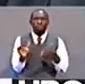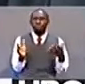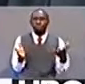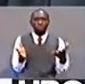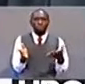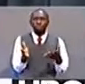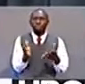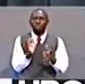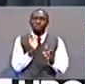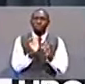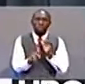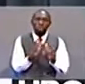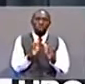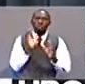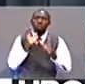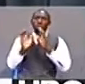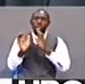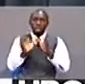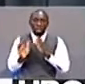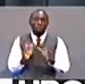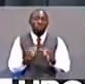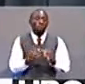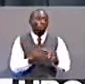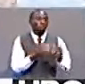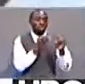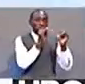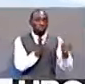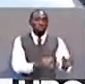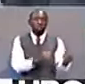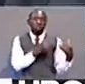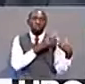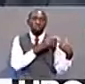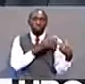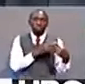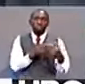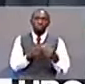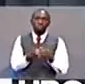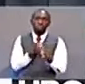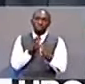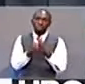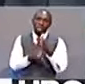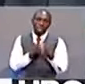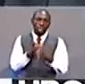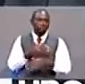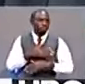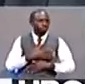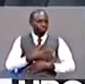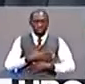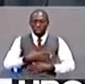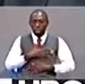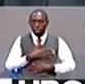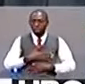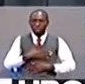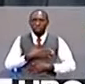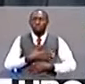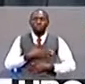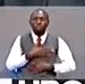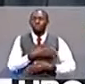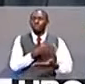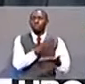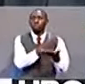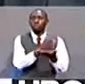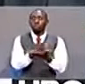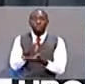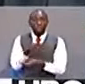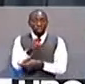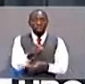communication from recognized institution, the media could spare these rumors that causes a lot of